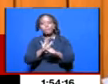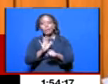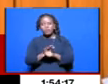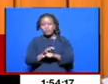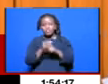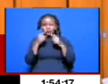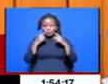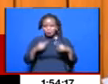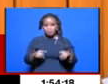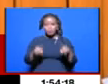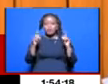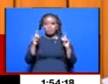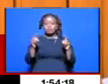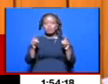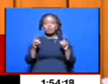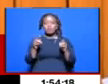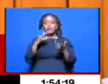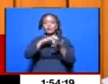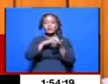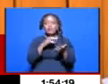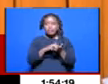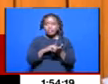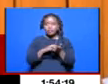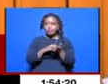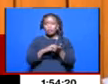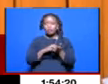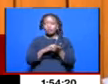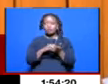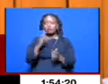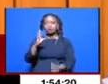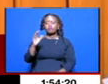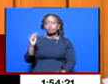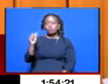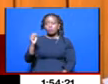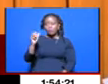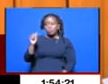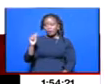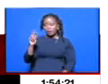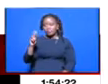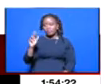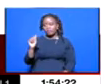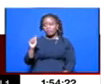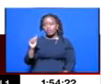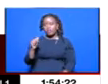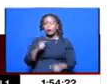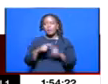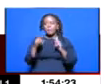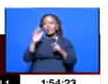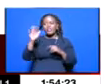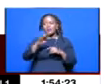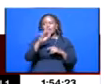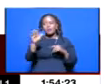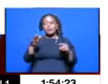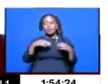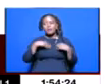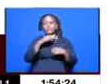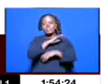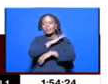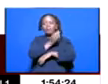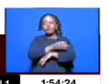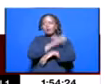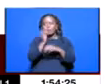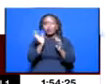pronouncement in the case of Kesavananda that Parliament did not have the power to alter the basic